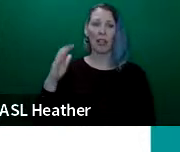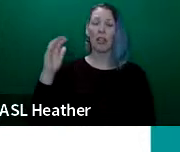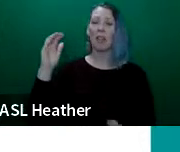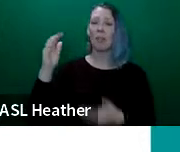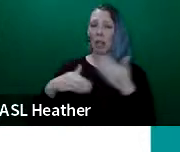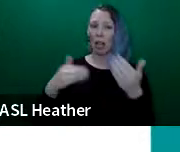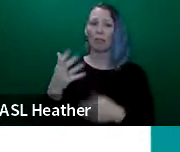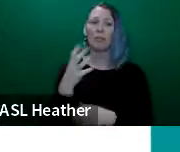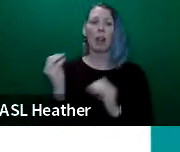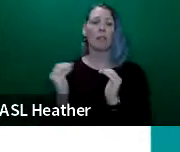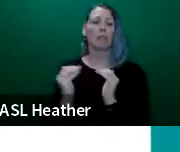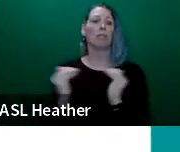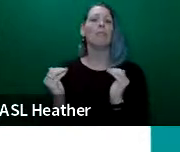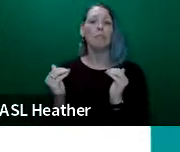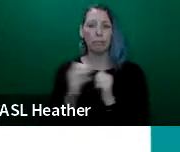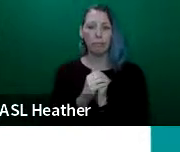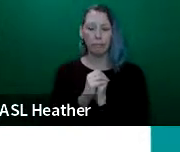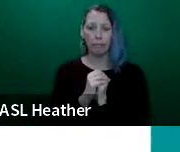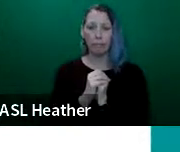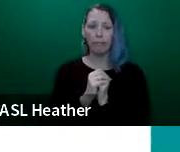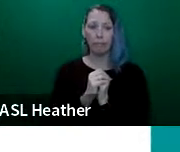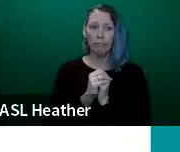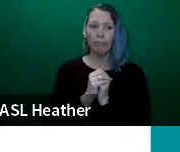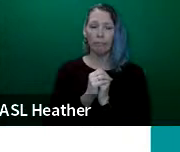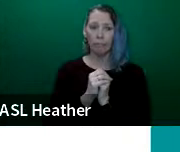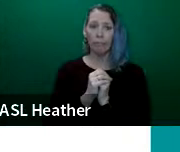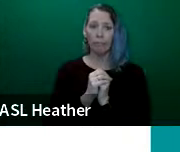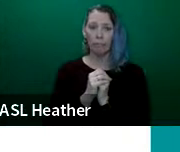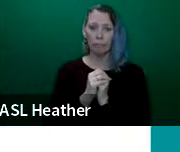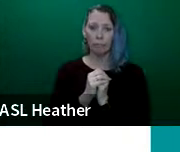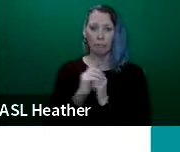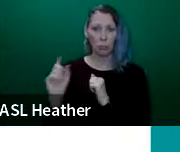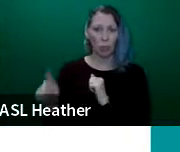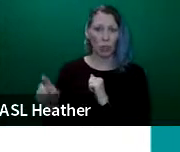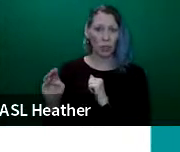equity. Stop. Looks like there's a question, Millicent.